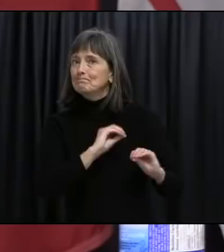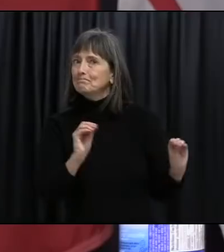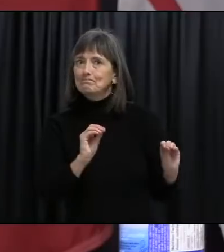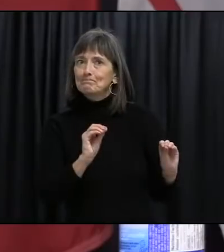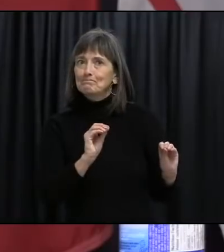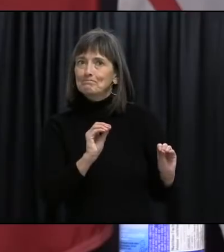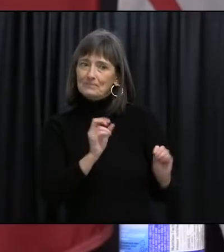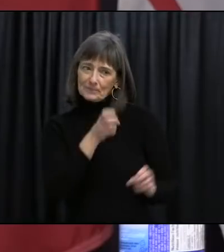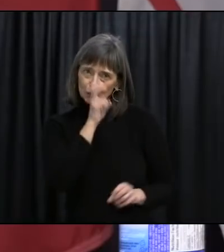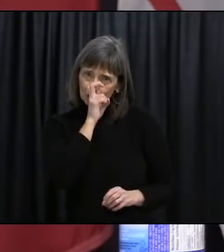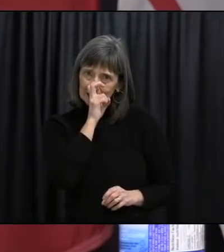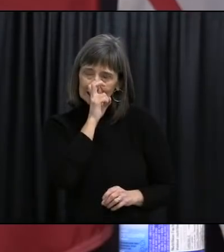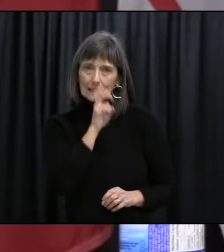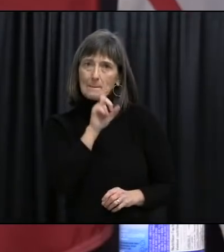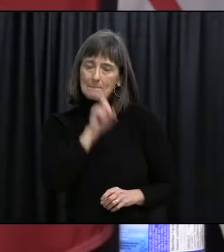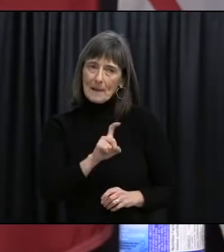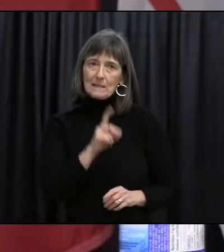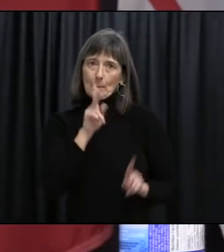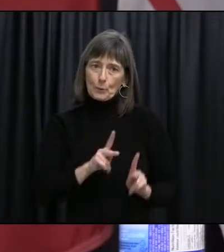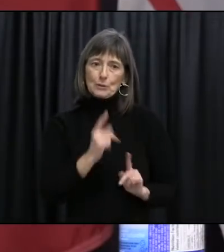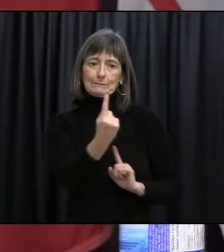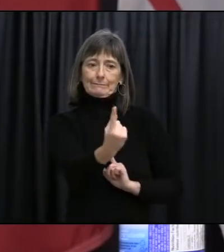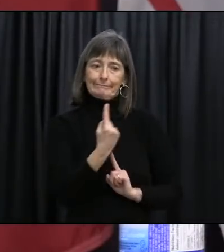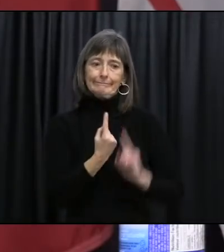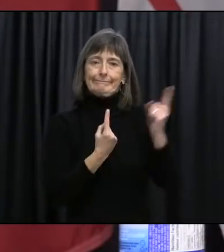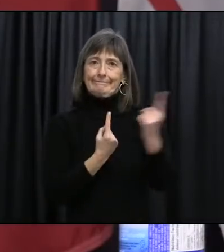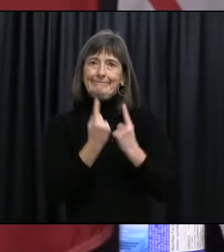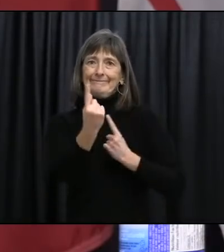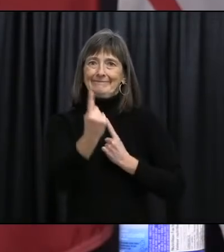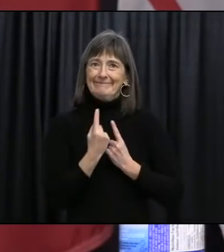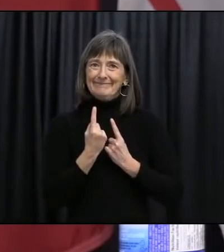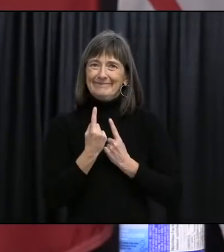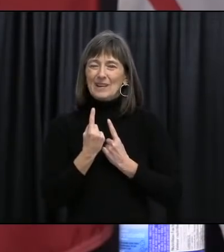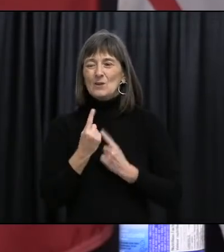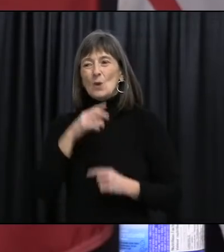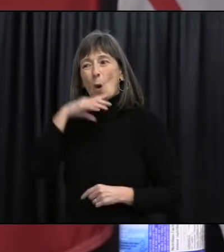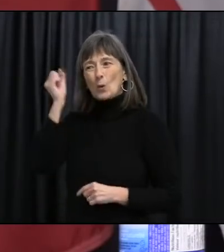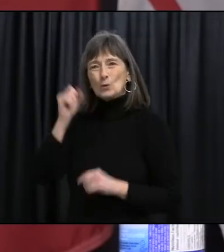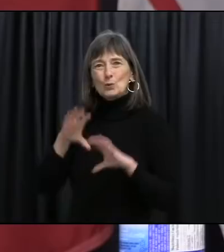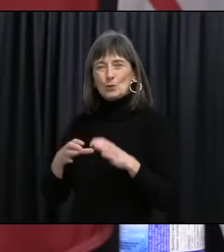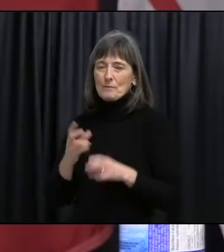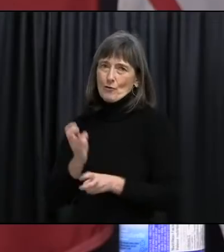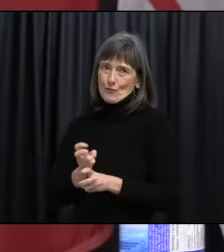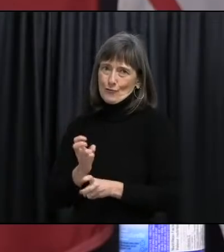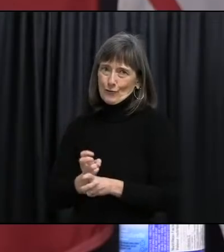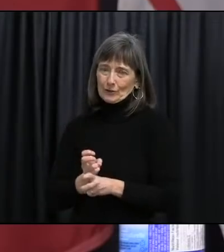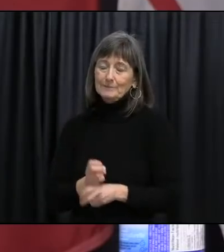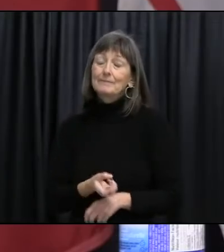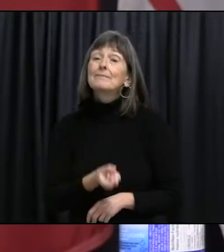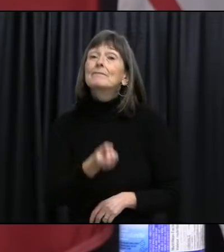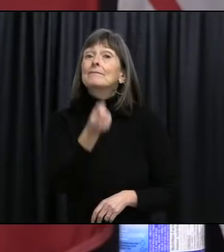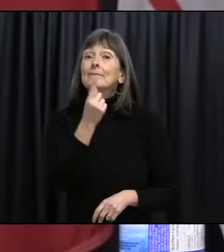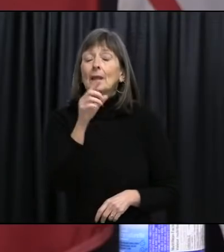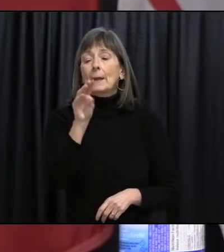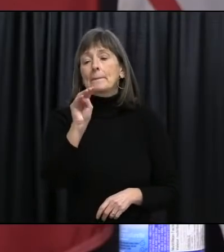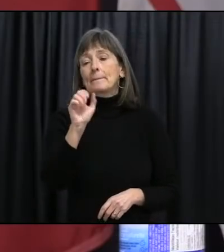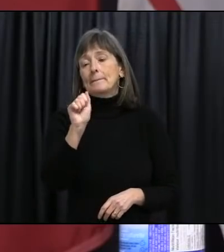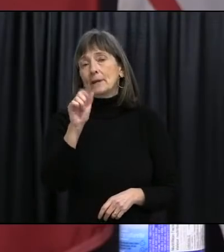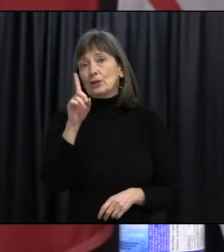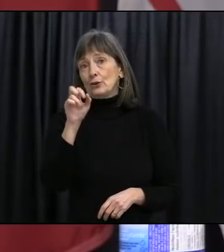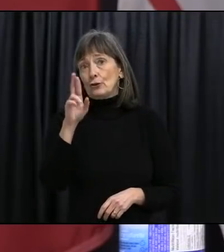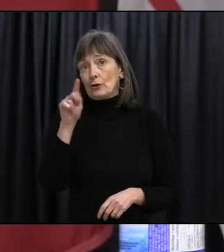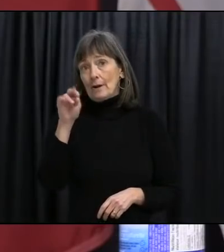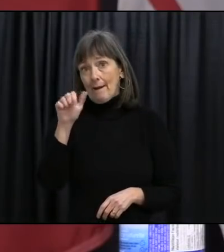the light of discussions going on at the national level with Pfizer themselves. The Moderna vaccine, essentially, the